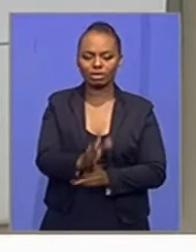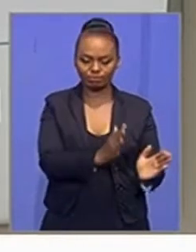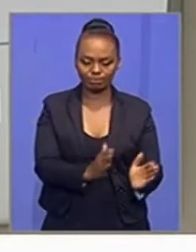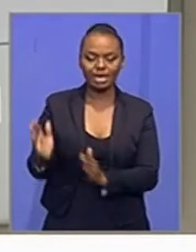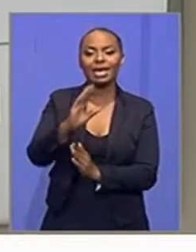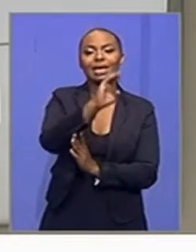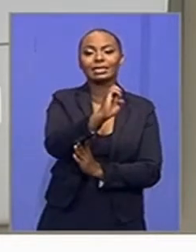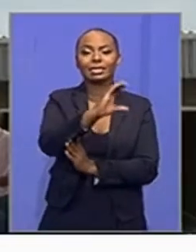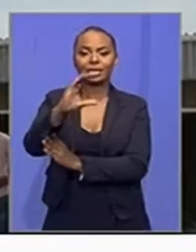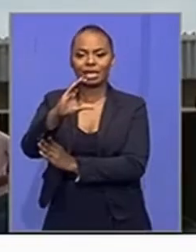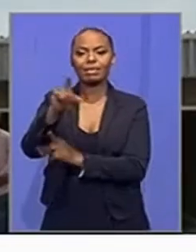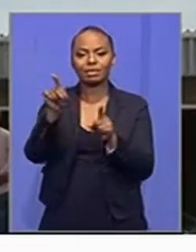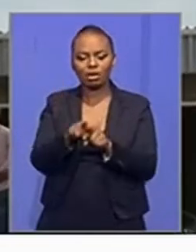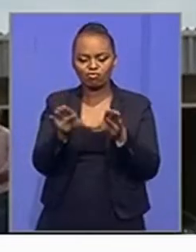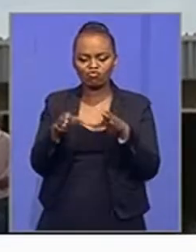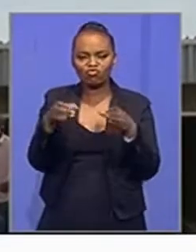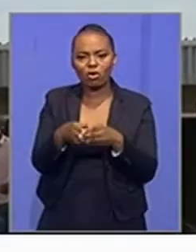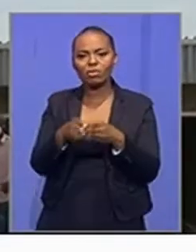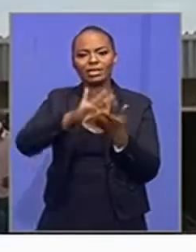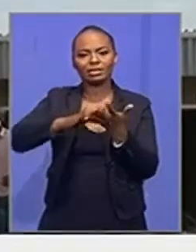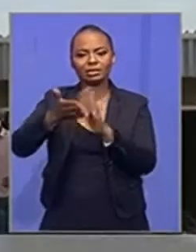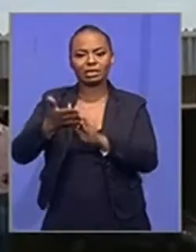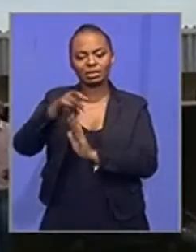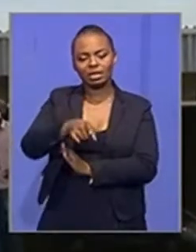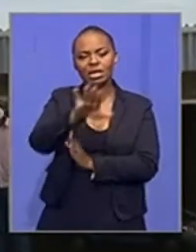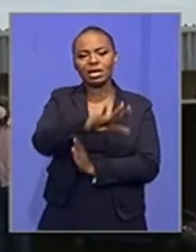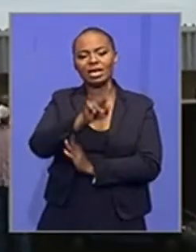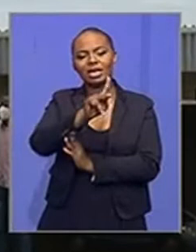will do that as well as we do a of ae